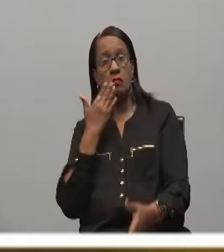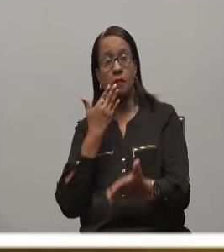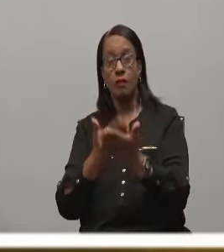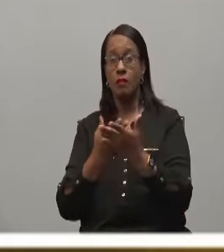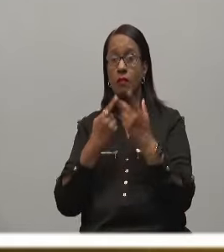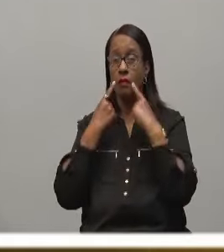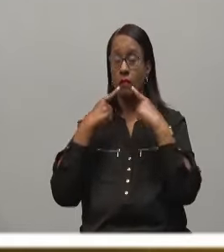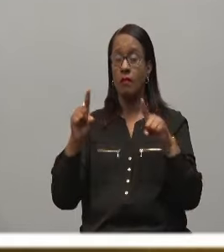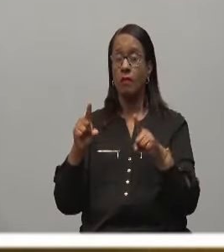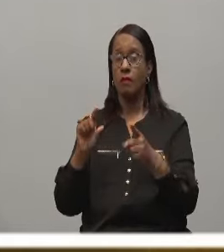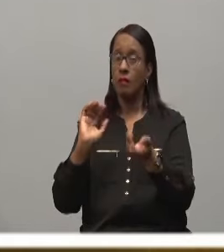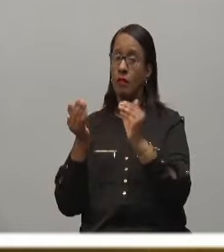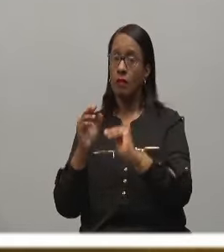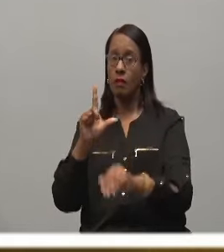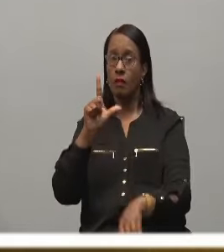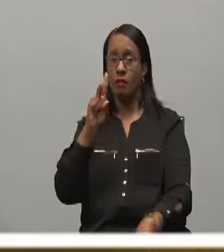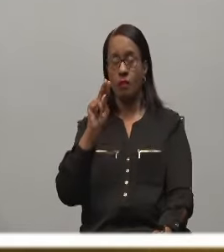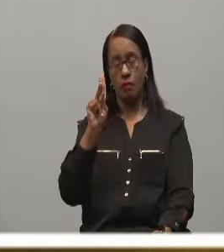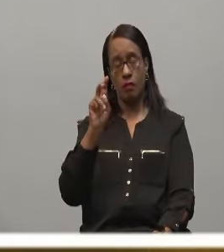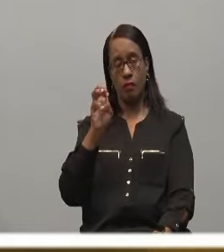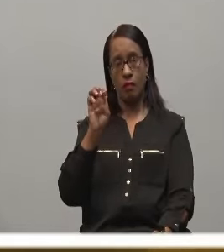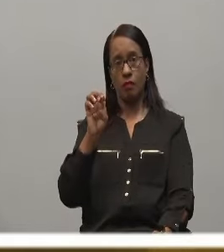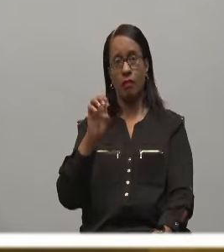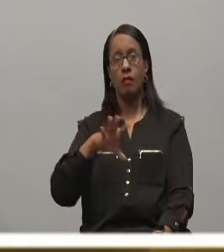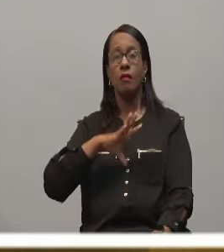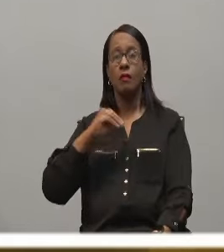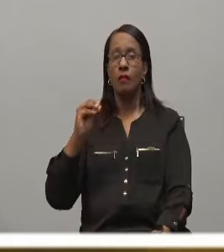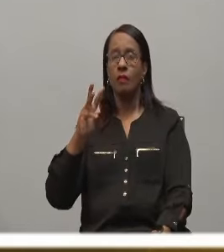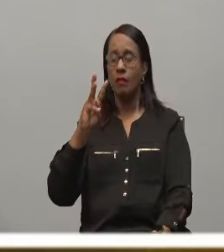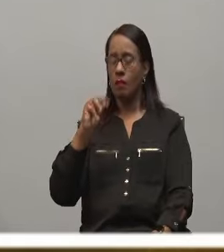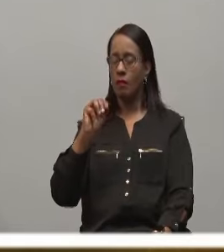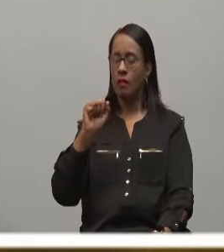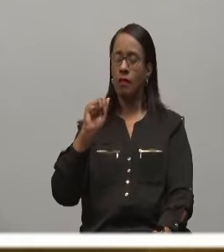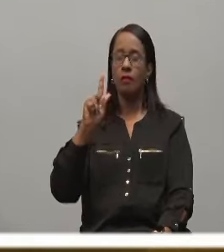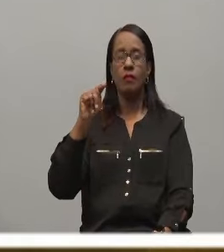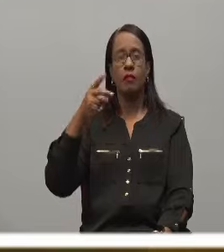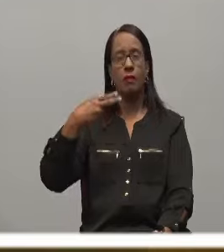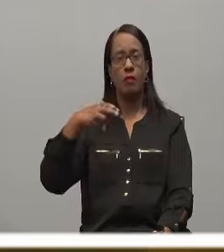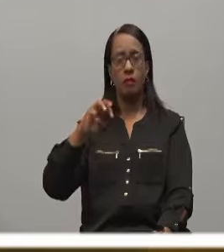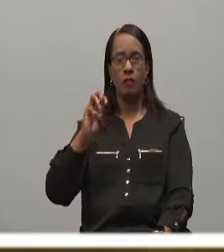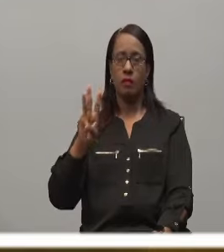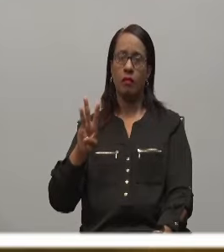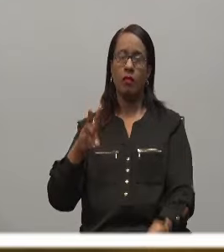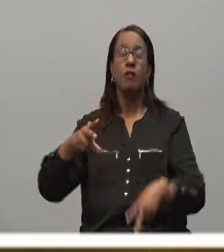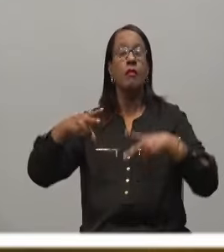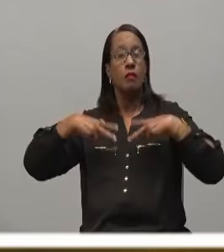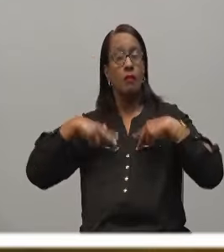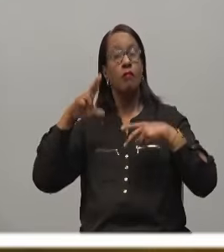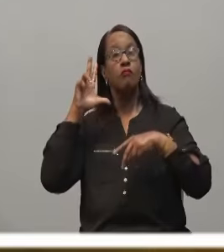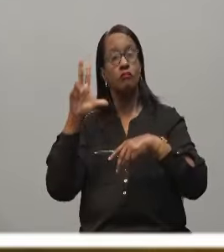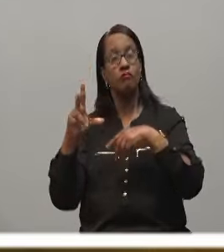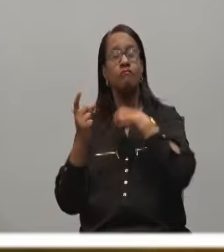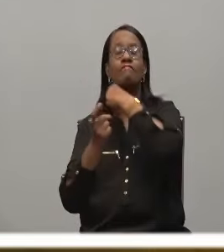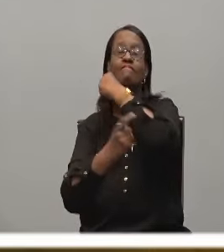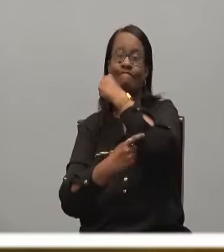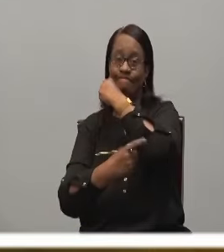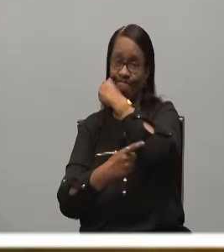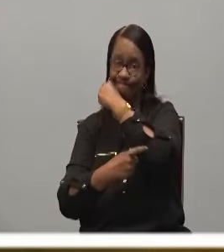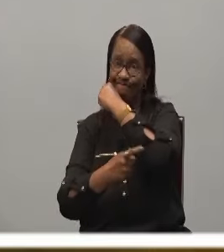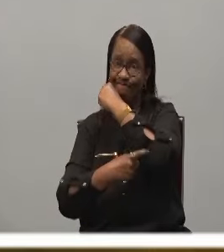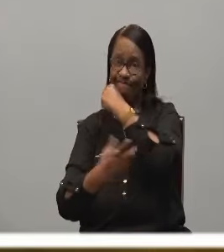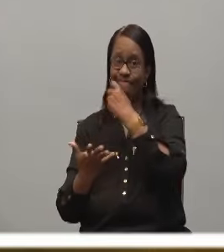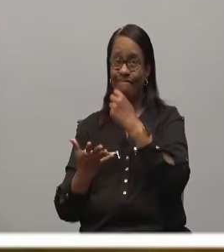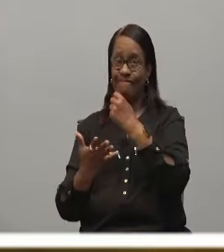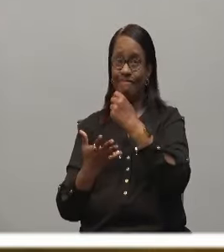Mark. The first, as we start, he just starts very starkly.